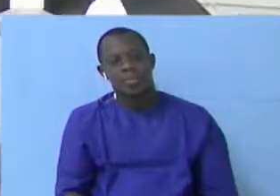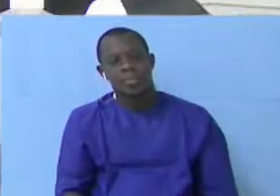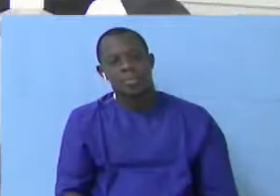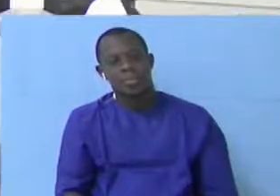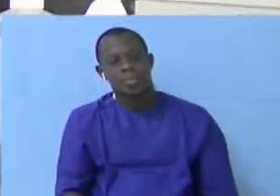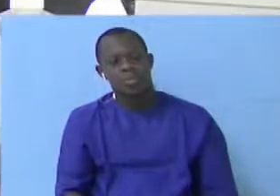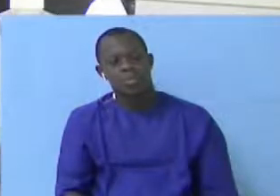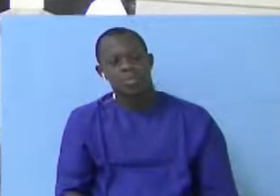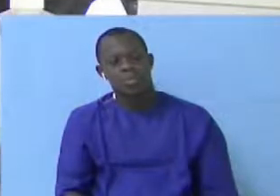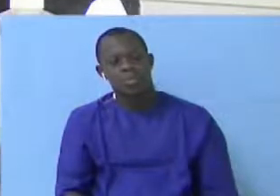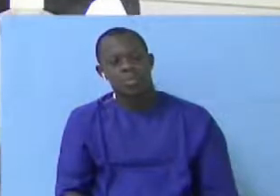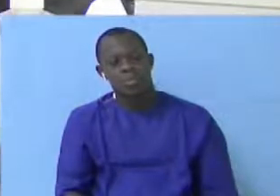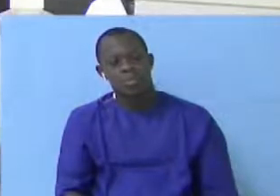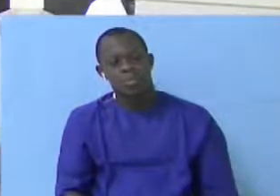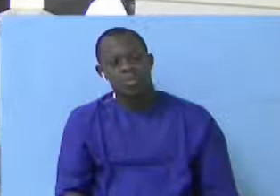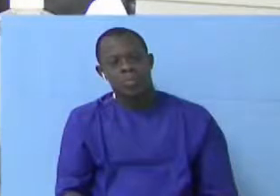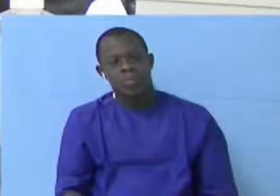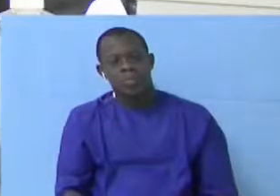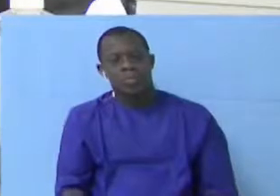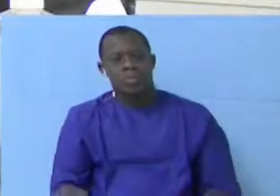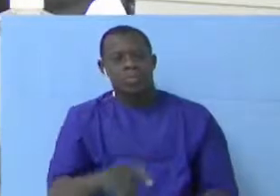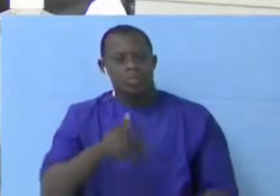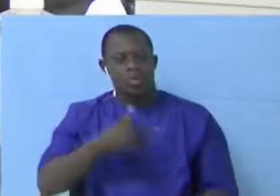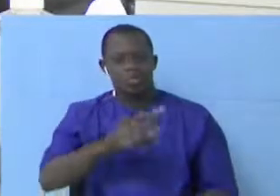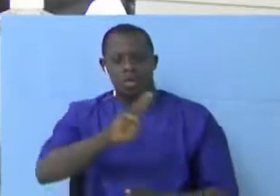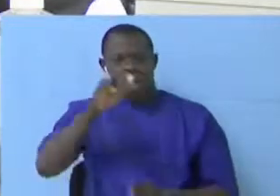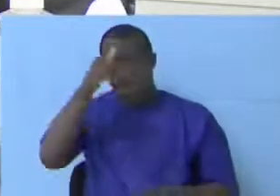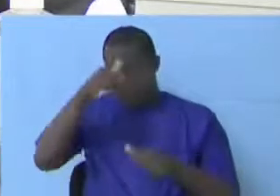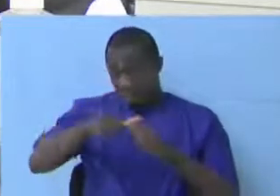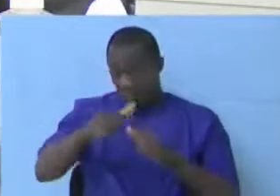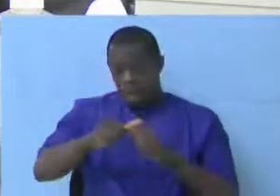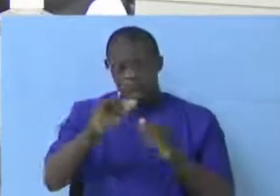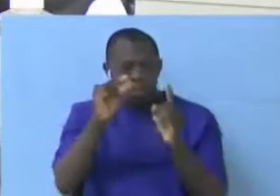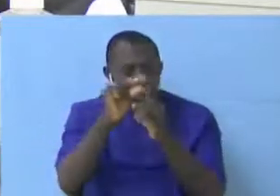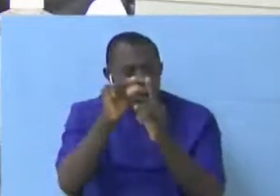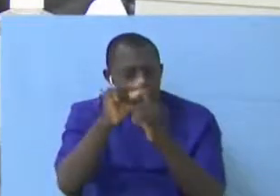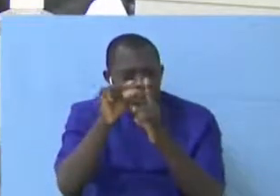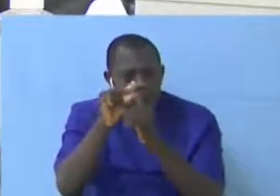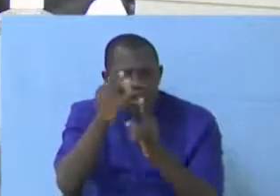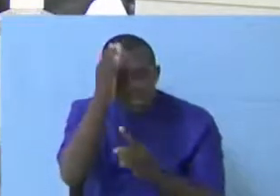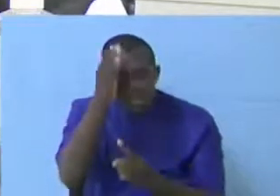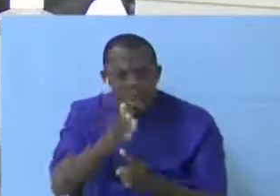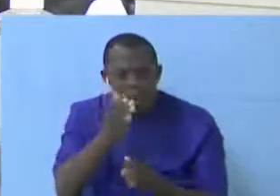I can't remember the wordings rightly.